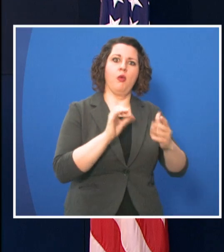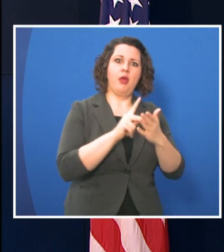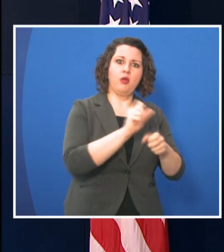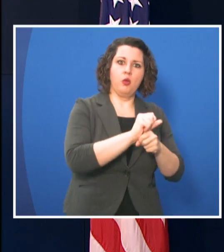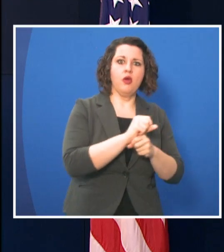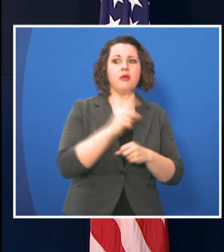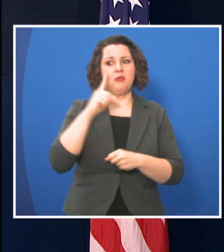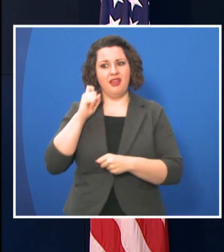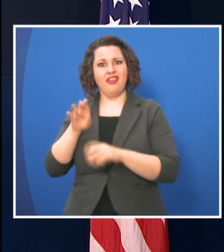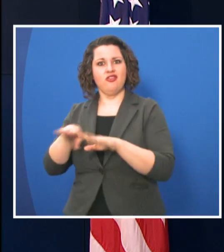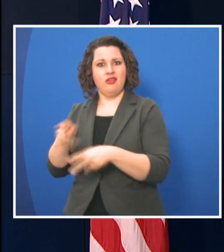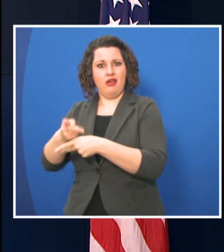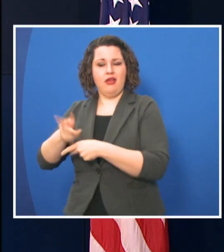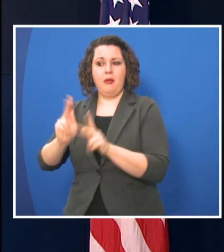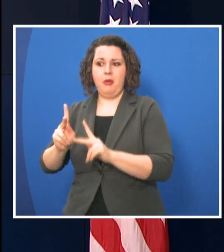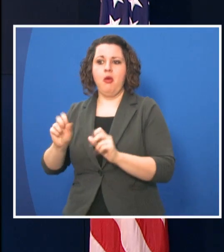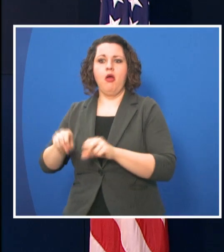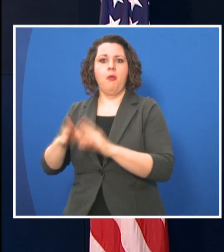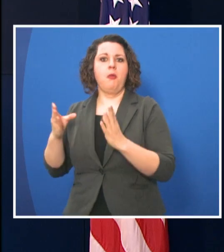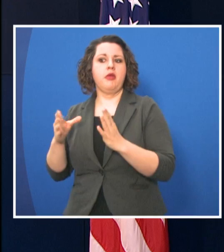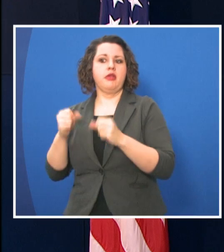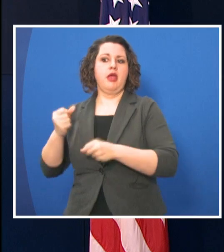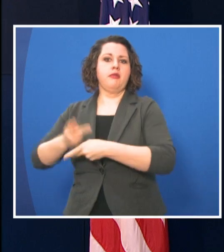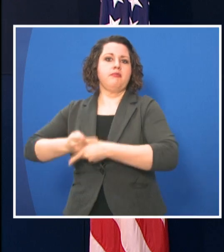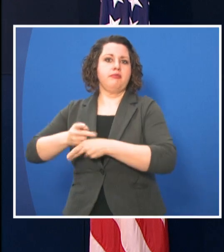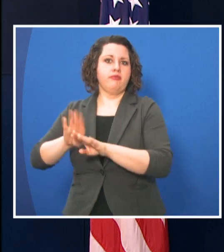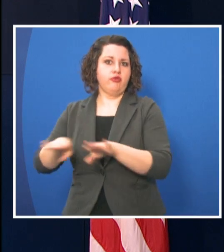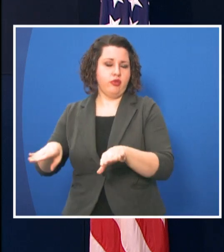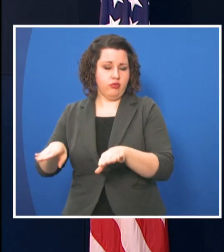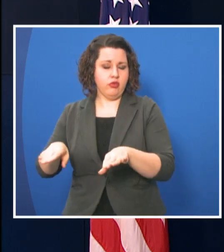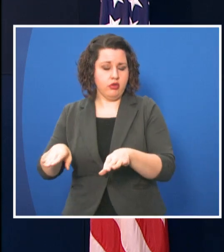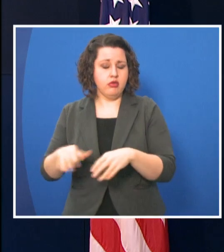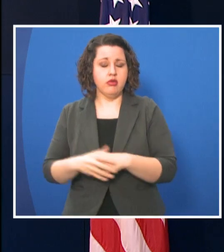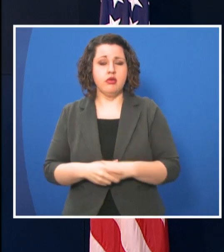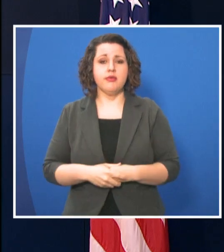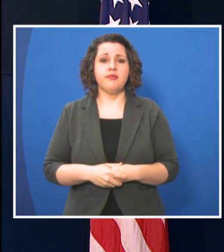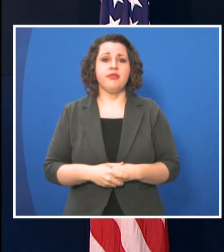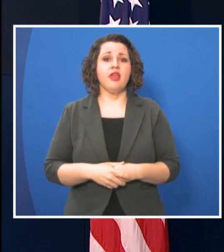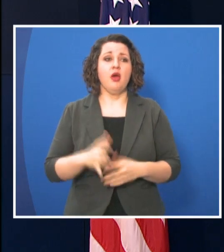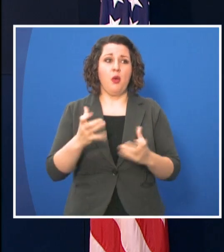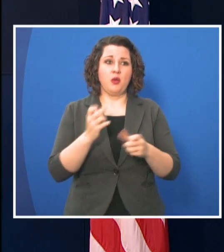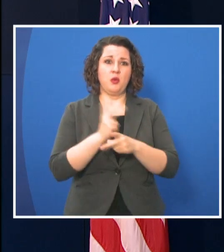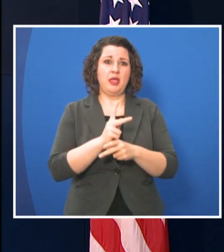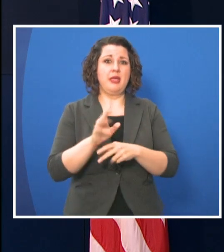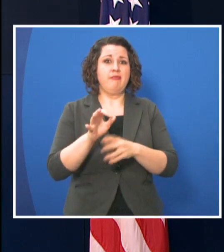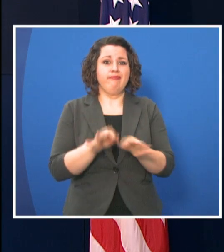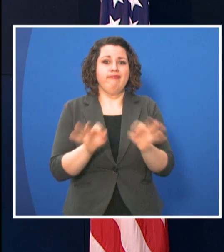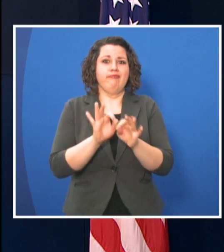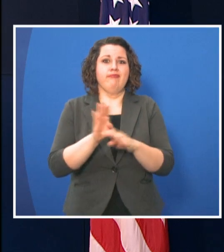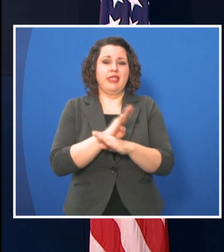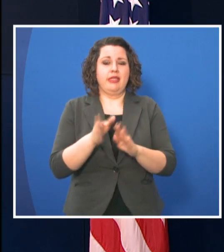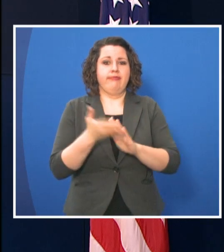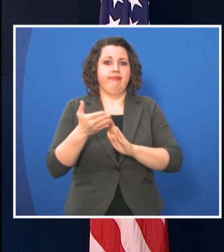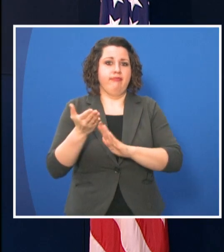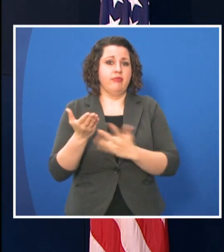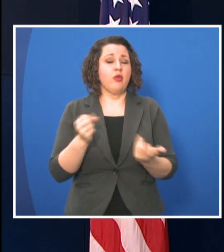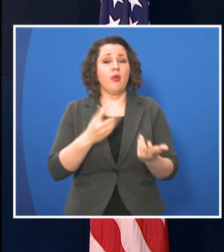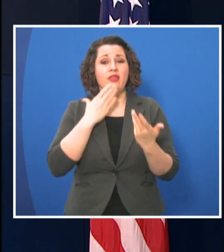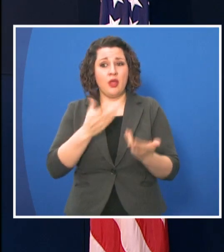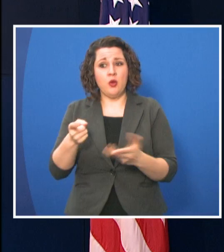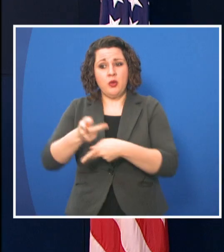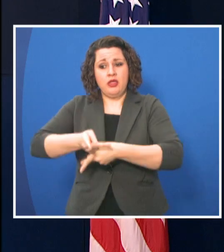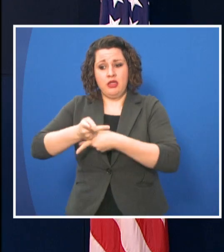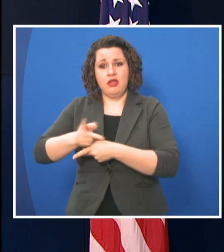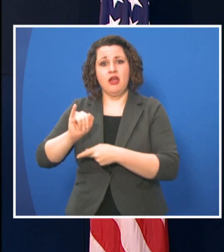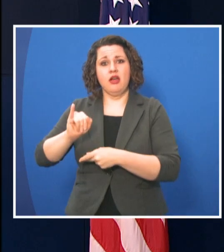keep Iowans healthy and safe and keep our essential businesses operating. So thank you for caring for Iowa's